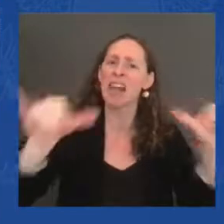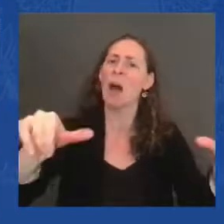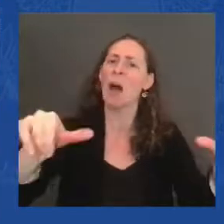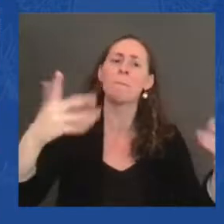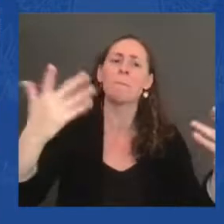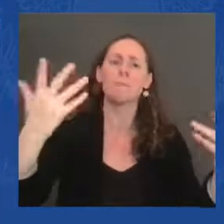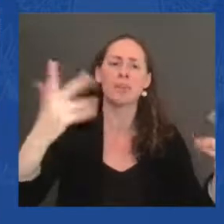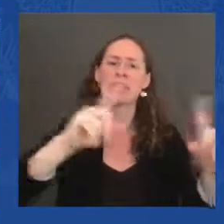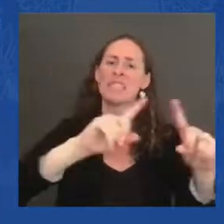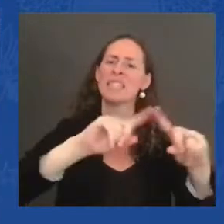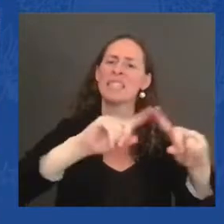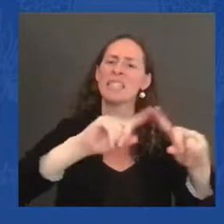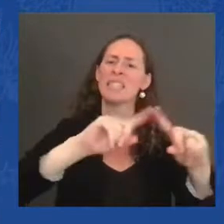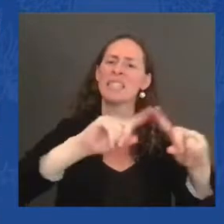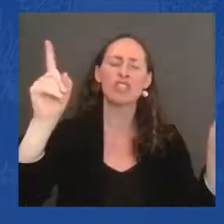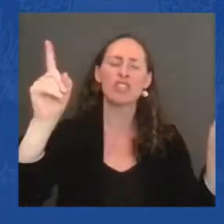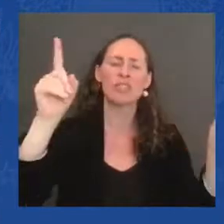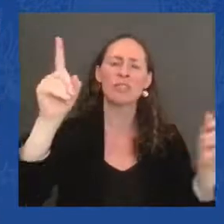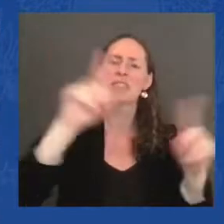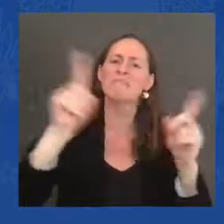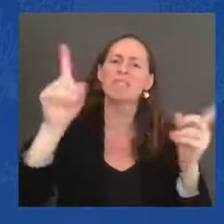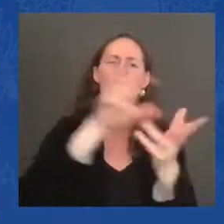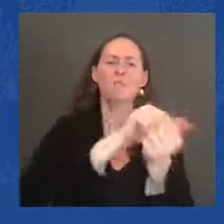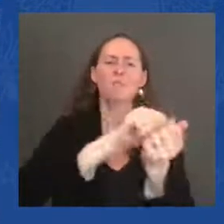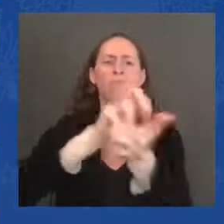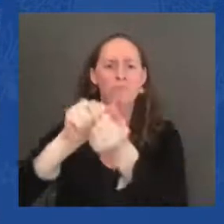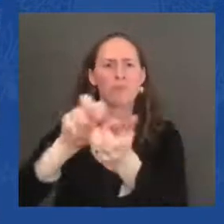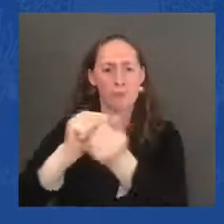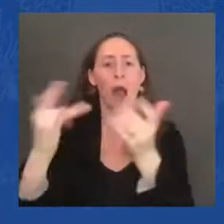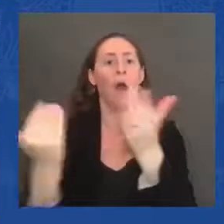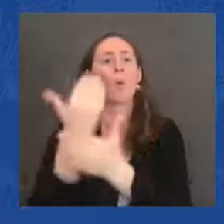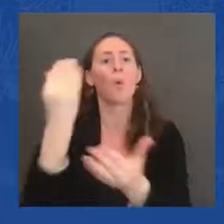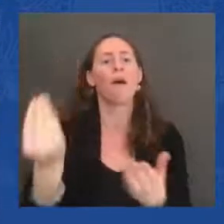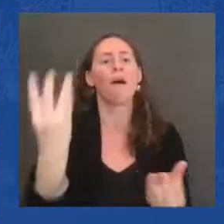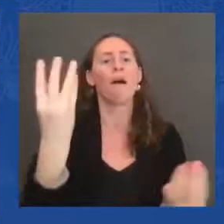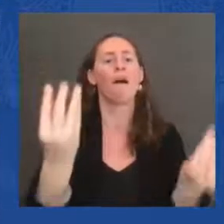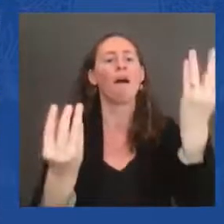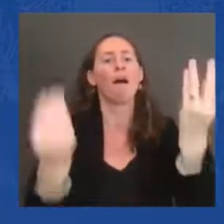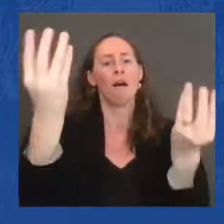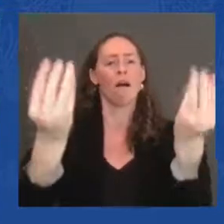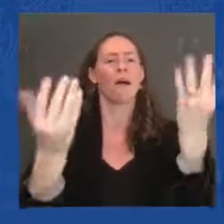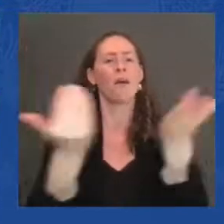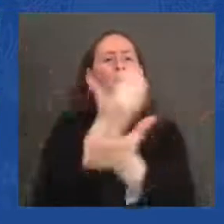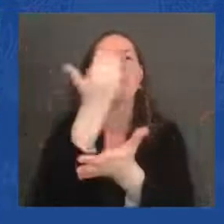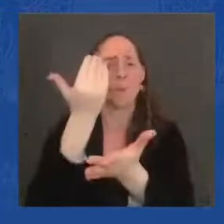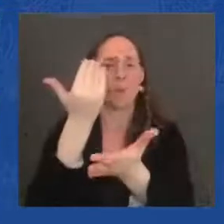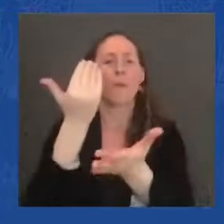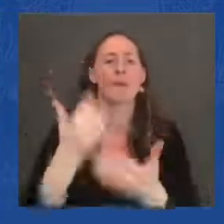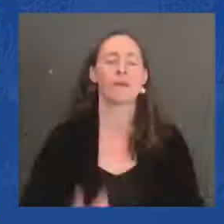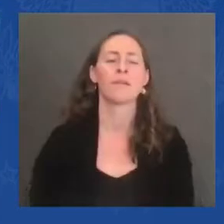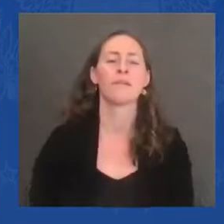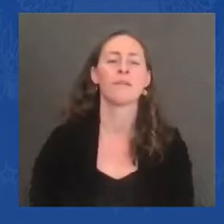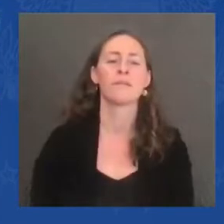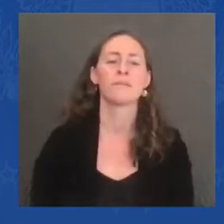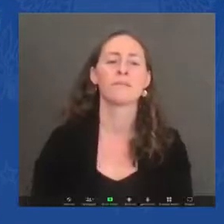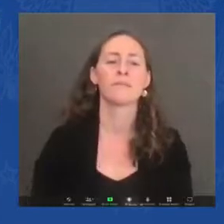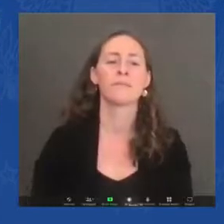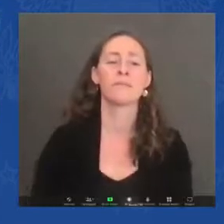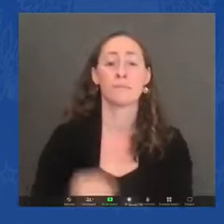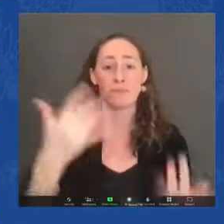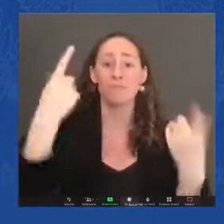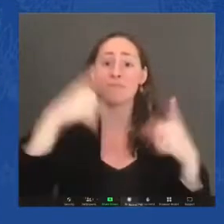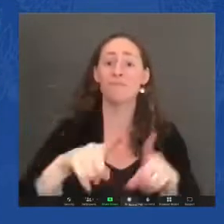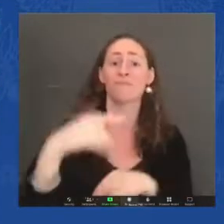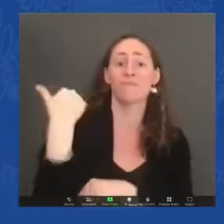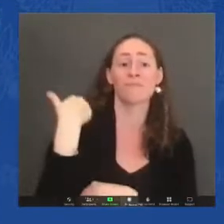From the Yellowstone fire to today, all's changed in a drastic, drastic way. I need not tell Robin, the National